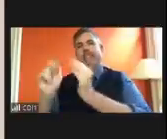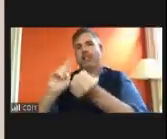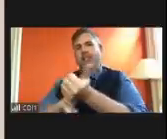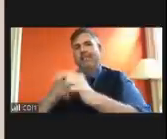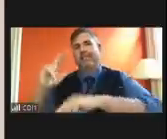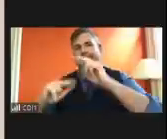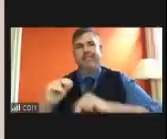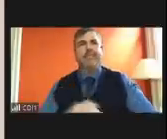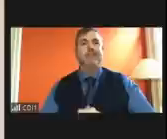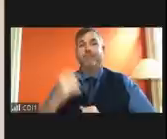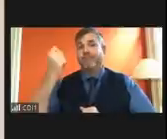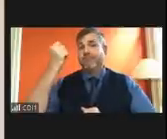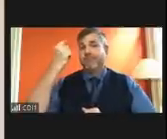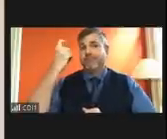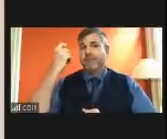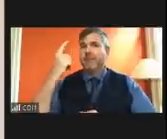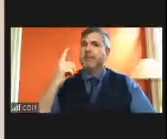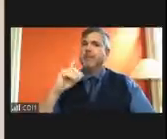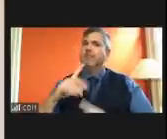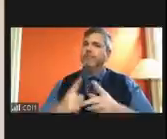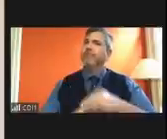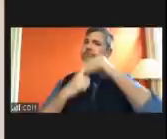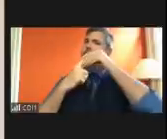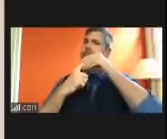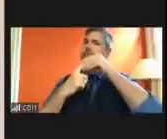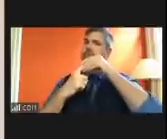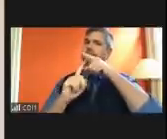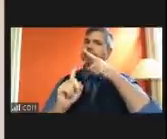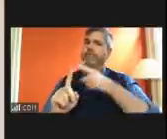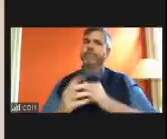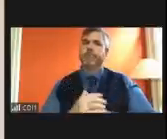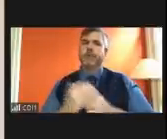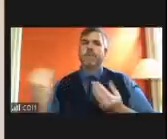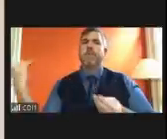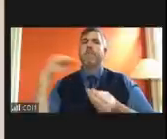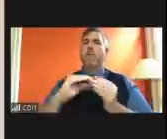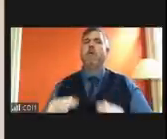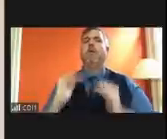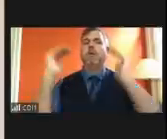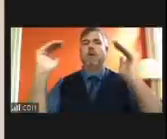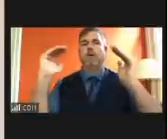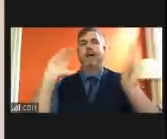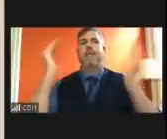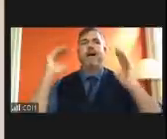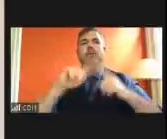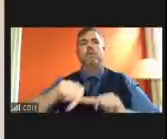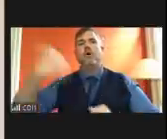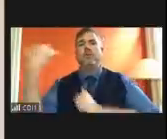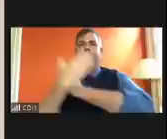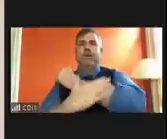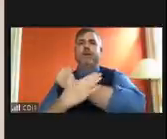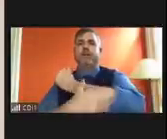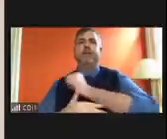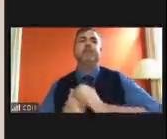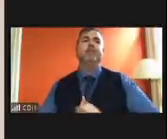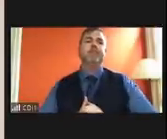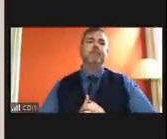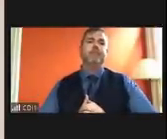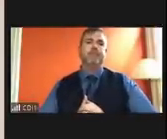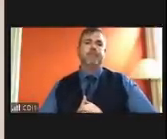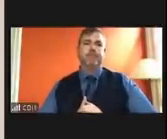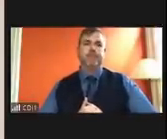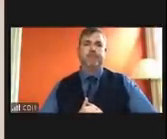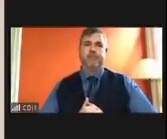and definitely more advanced than other counties. And so once we've detected an outbreak